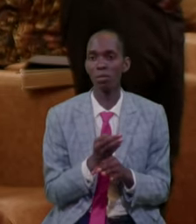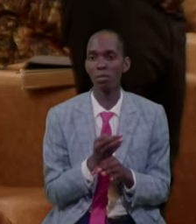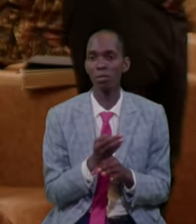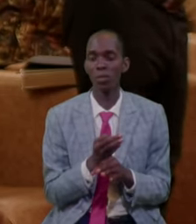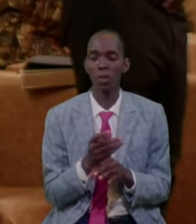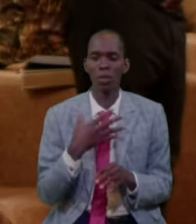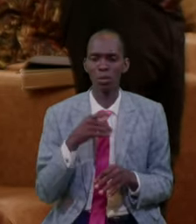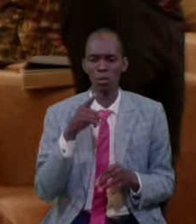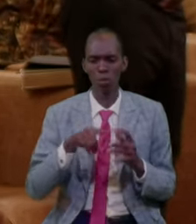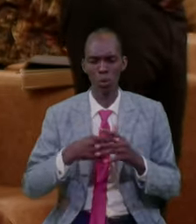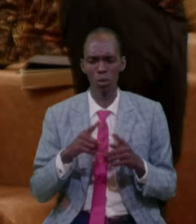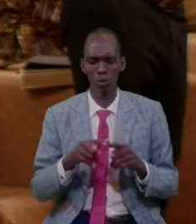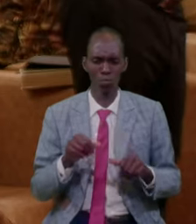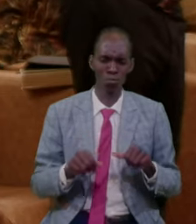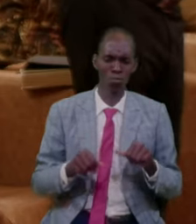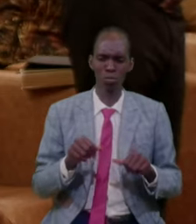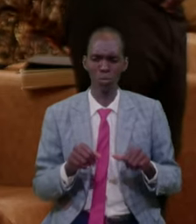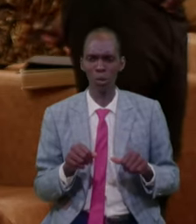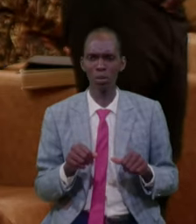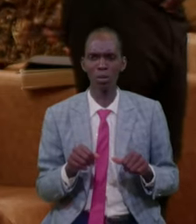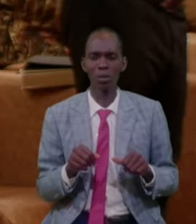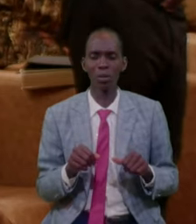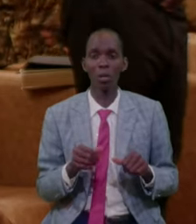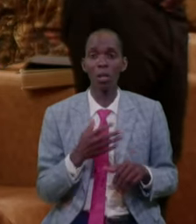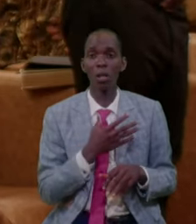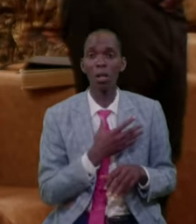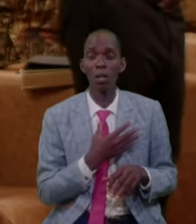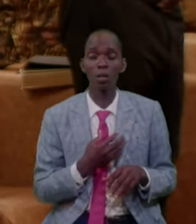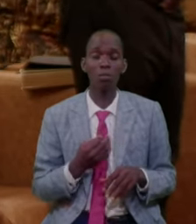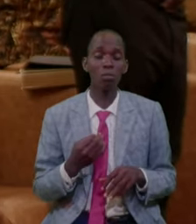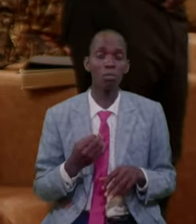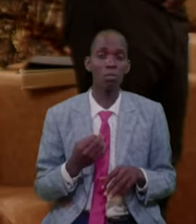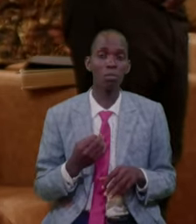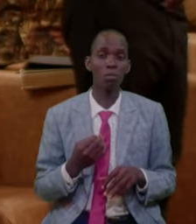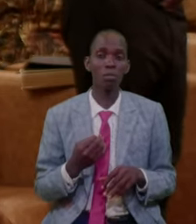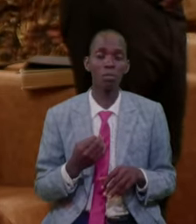vacillating, undulating here and there.